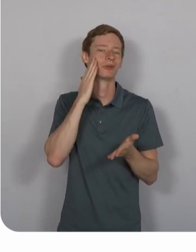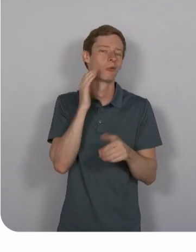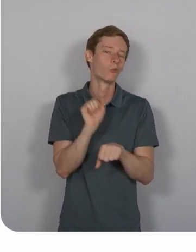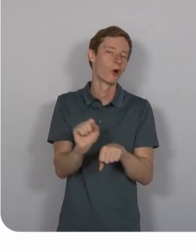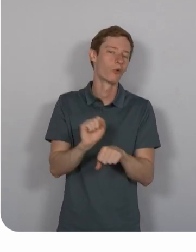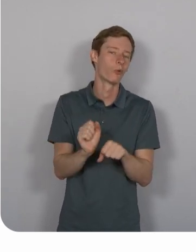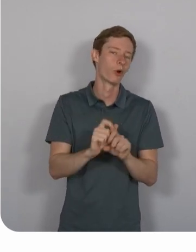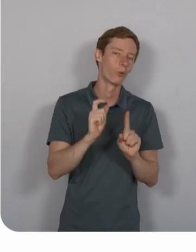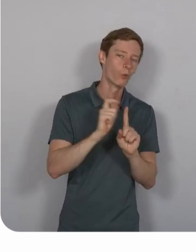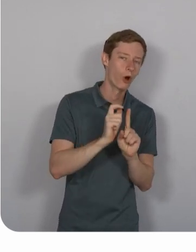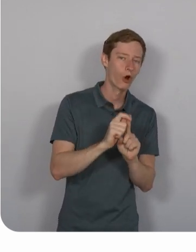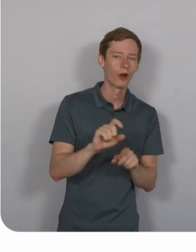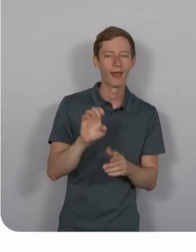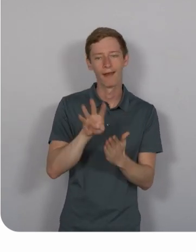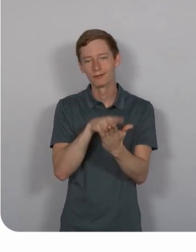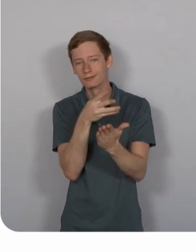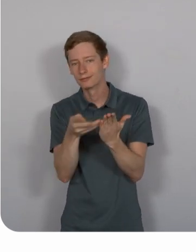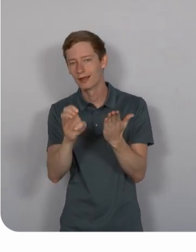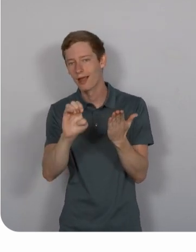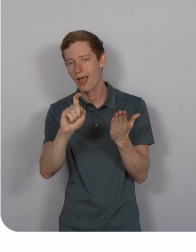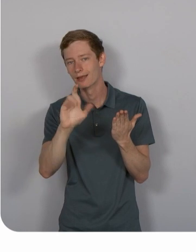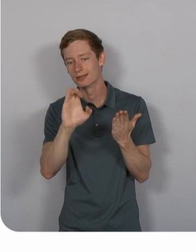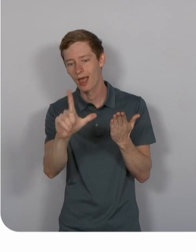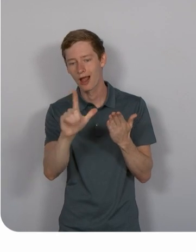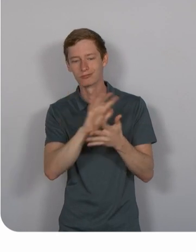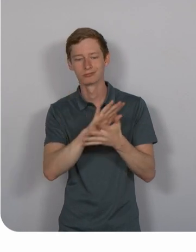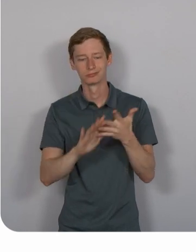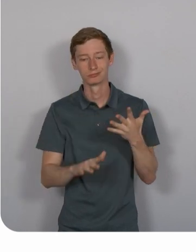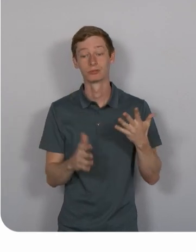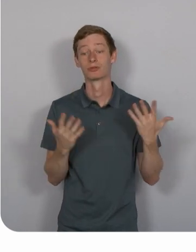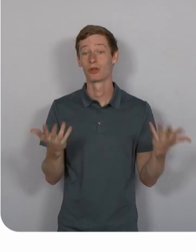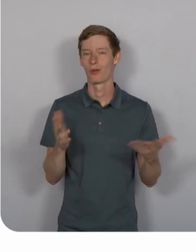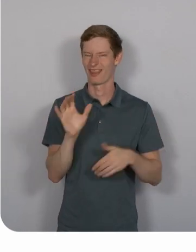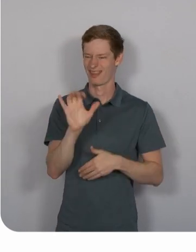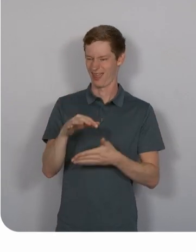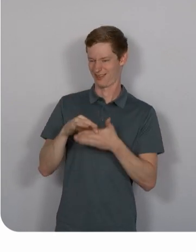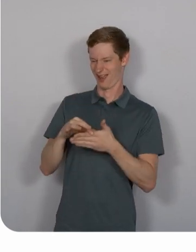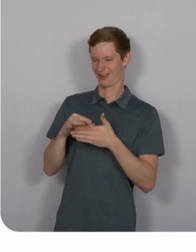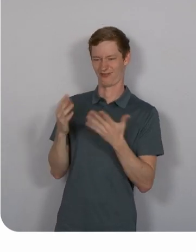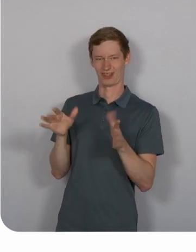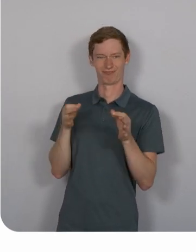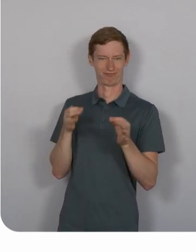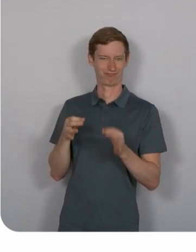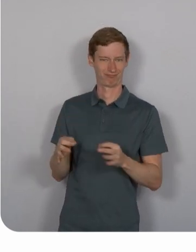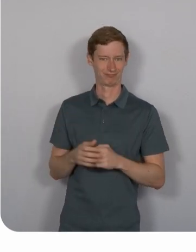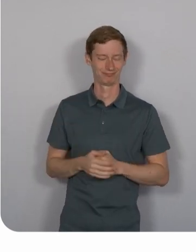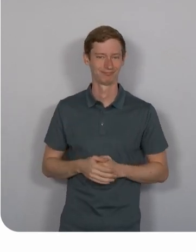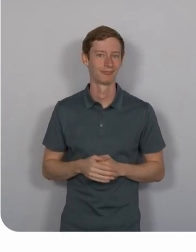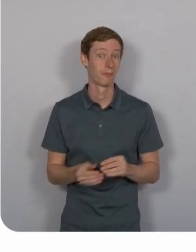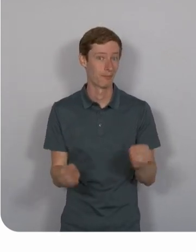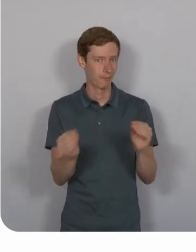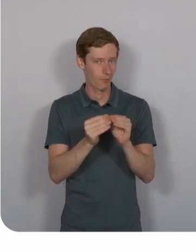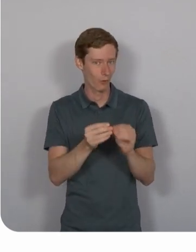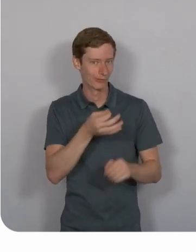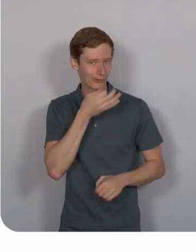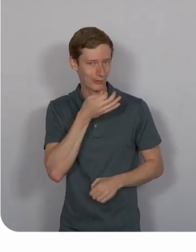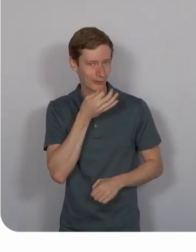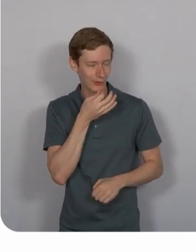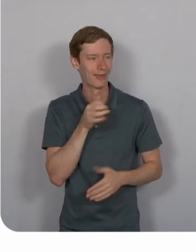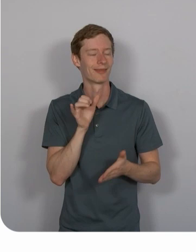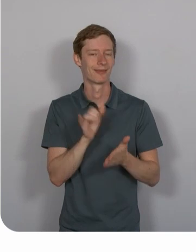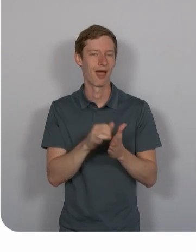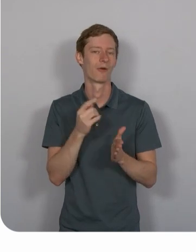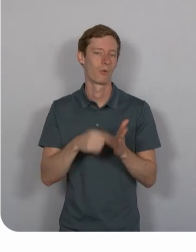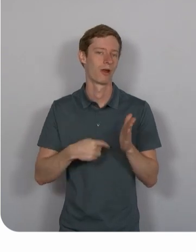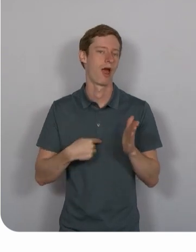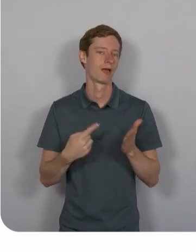Word, Excel. Overall, all right, so that's a bunch of the content that's coming. There's more coming as well, but that's what I have to talk about today.